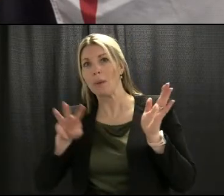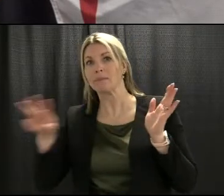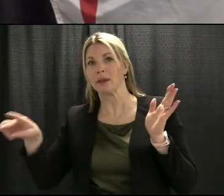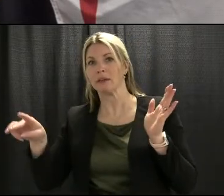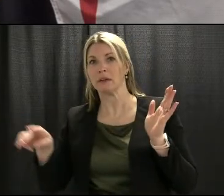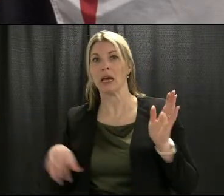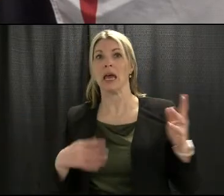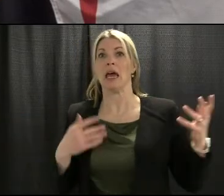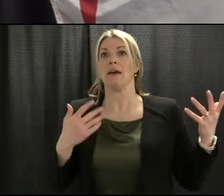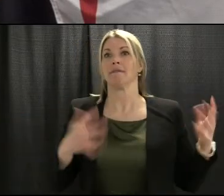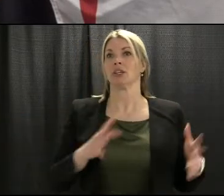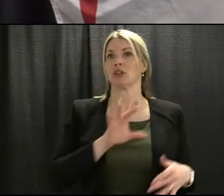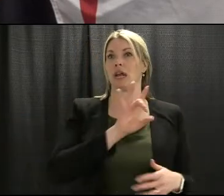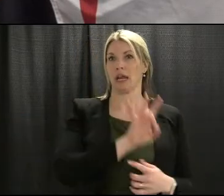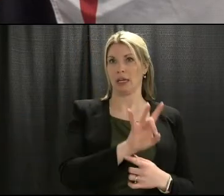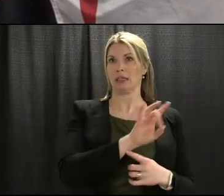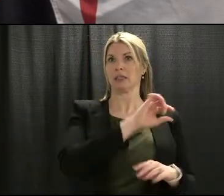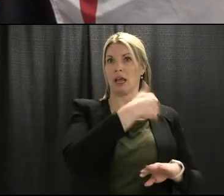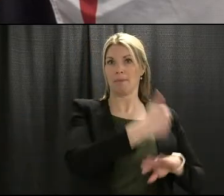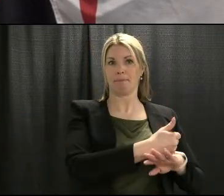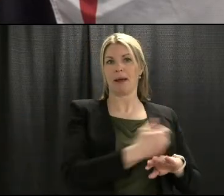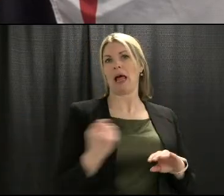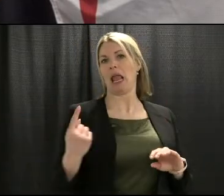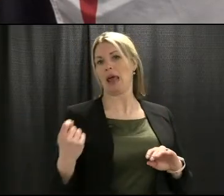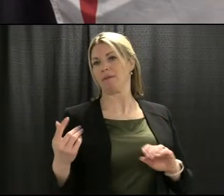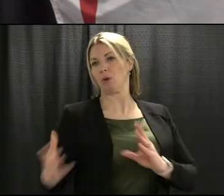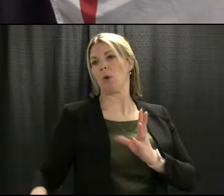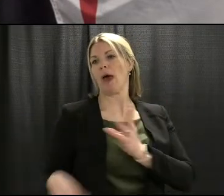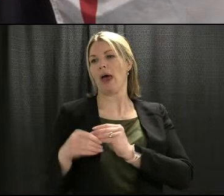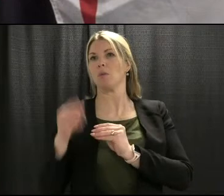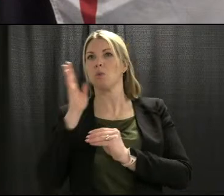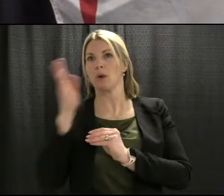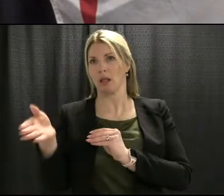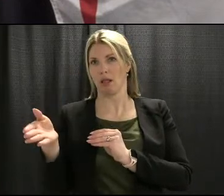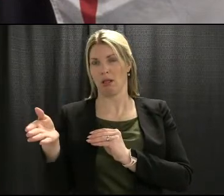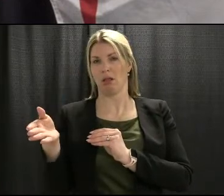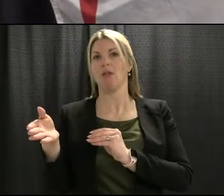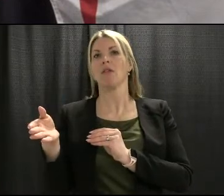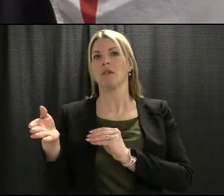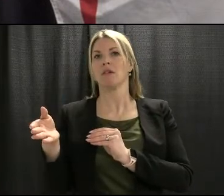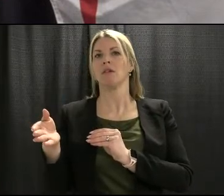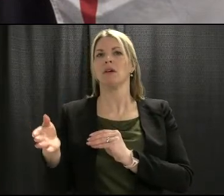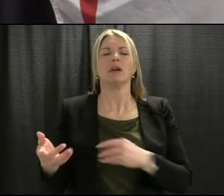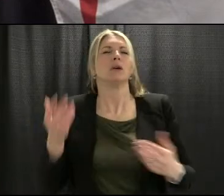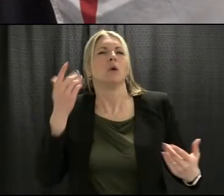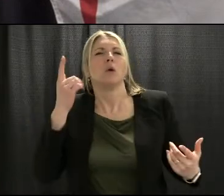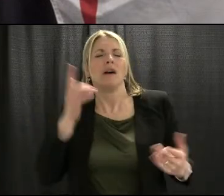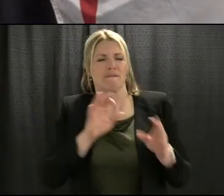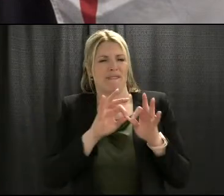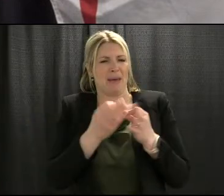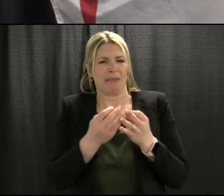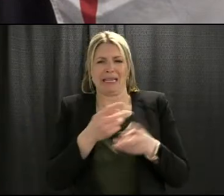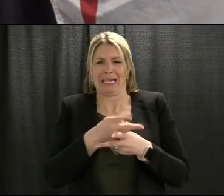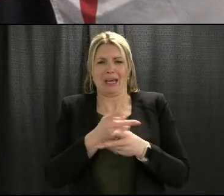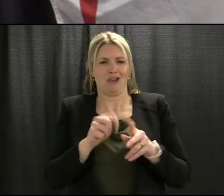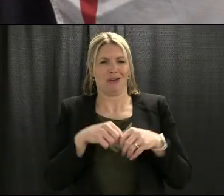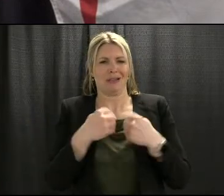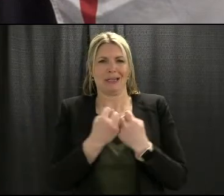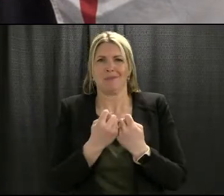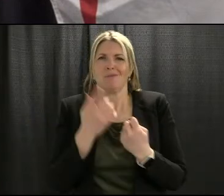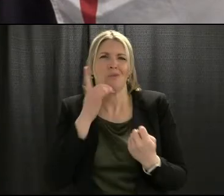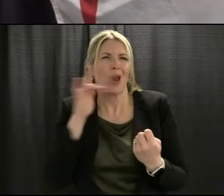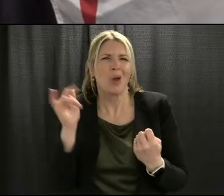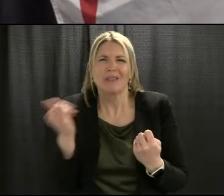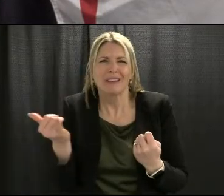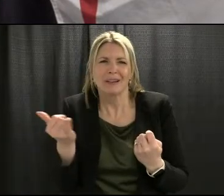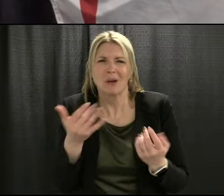11 more being planned for the upcoming year. If you're not familiar with what a family care team is and how it works for